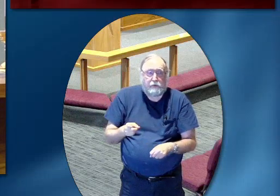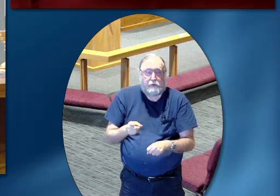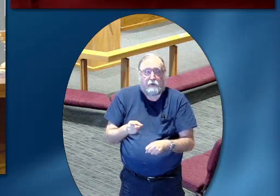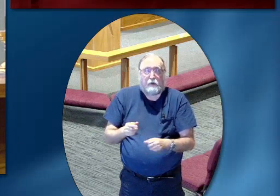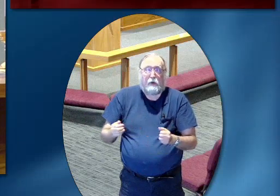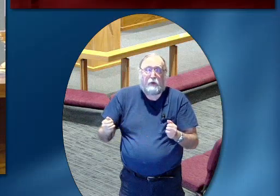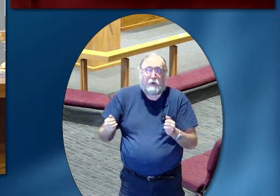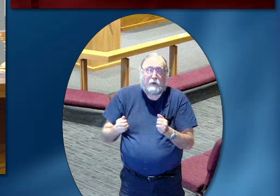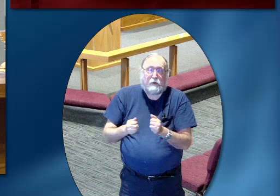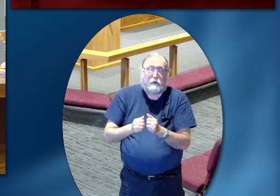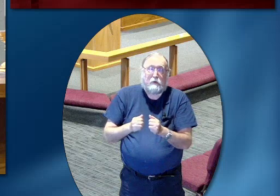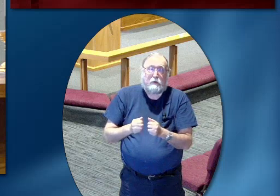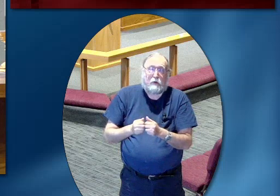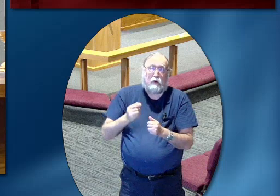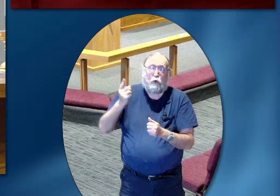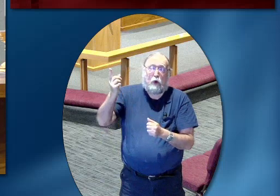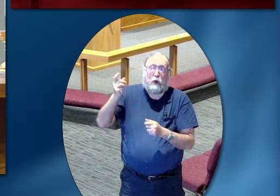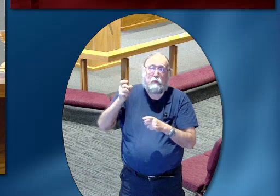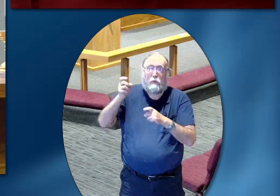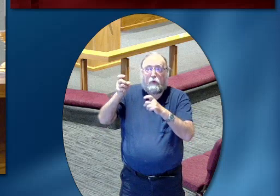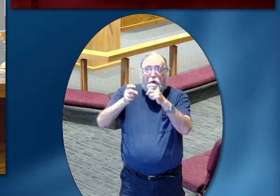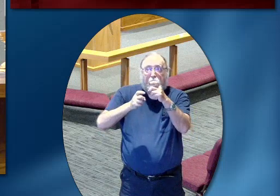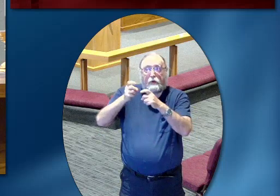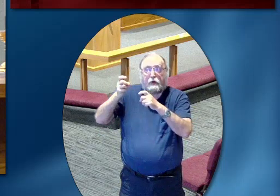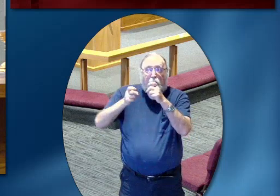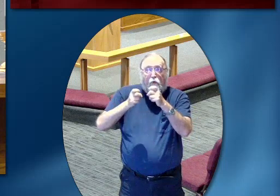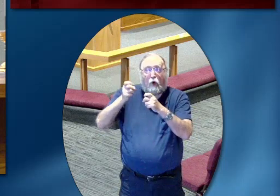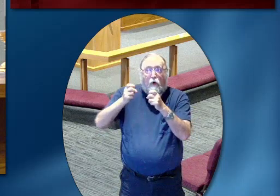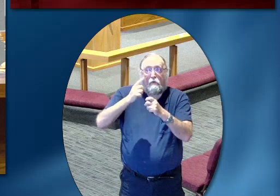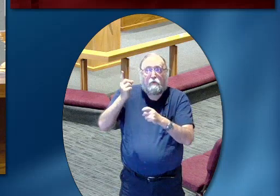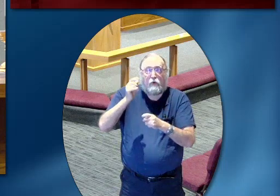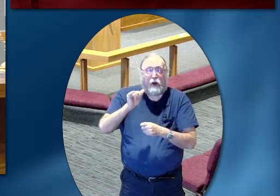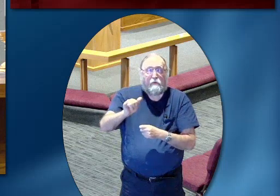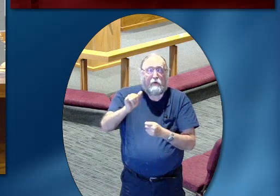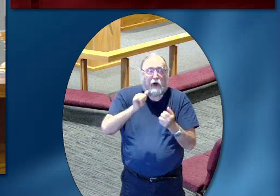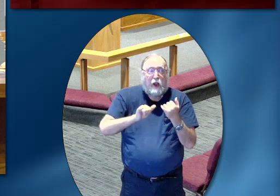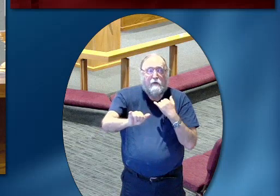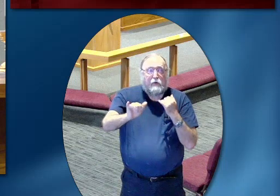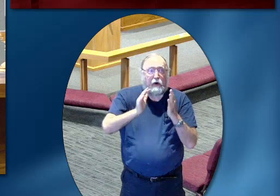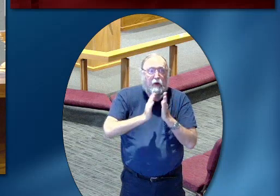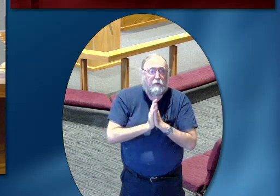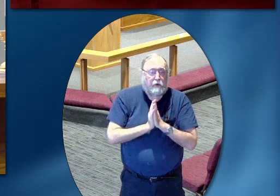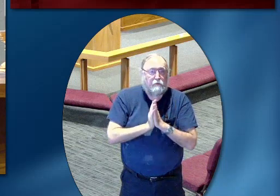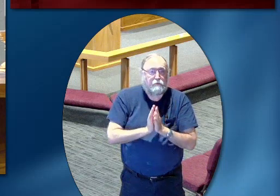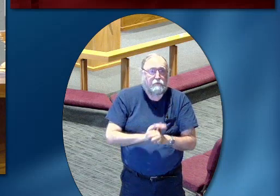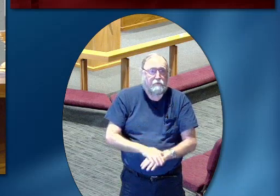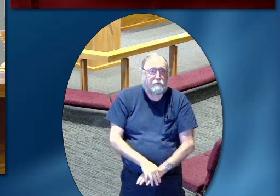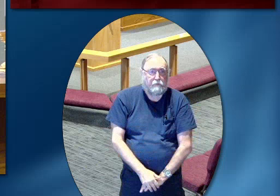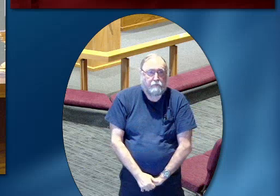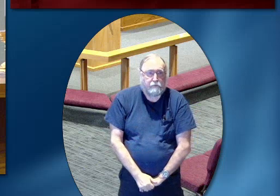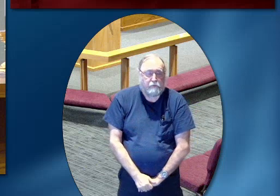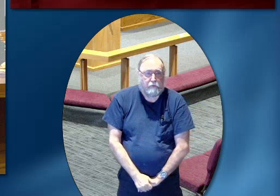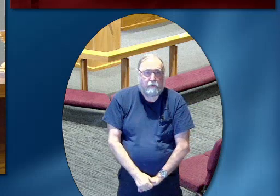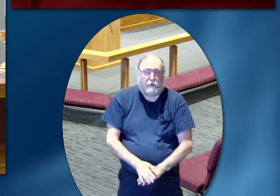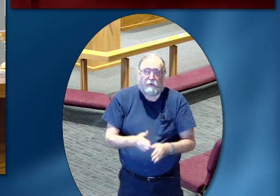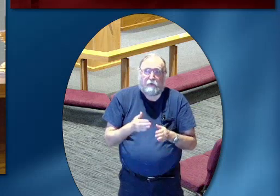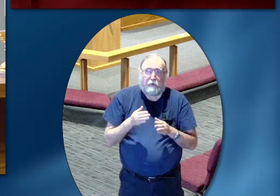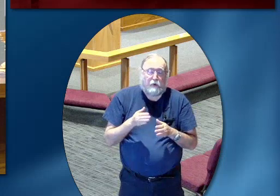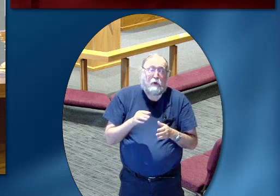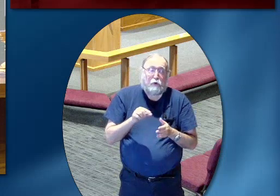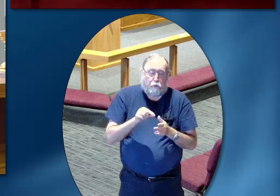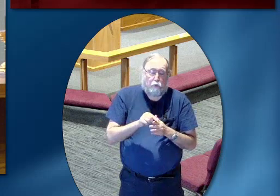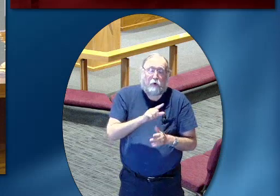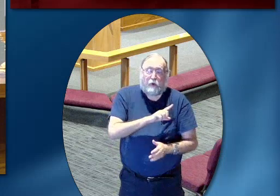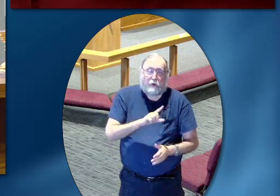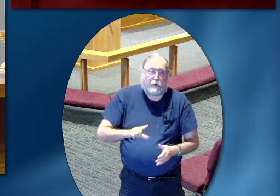establish you. To him be the dominion forever and ever. Amen. This is the word of the